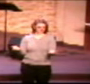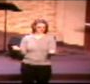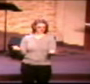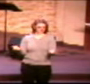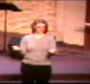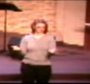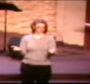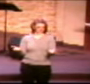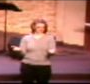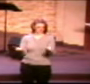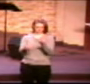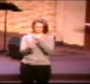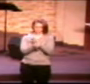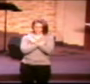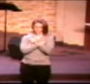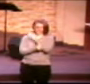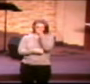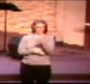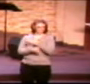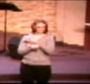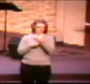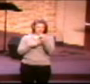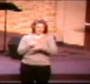And love never ends.